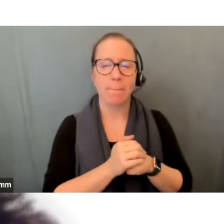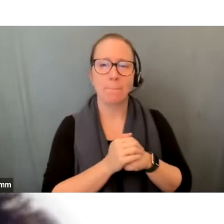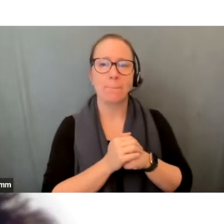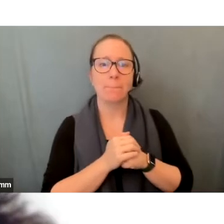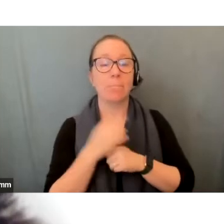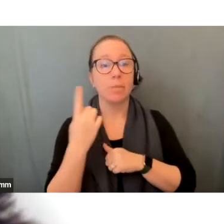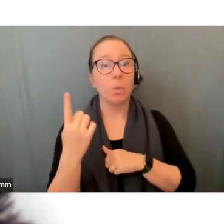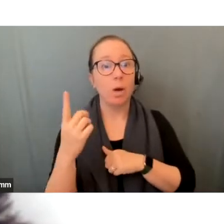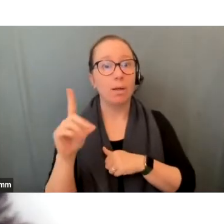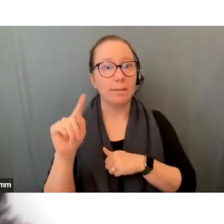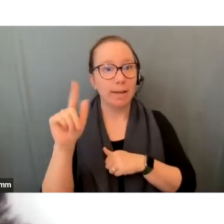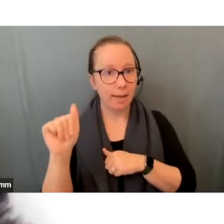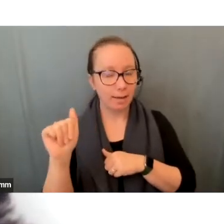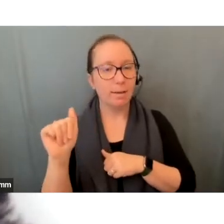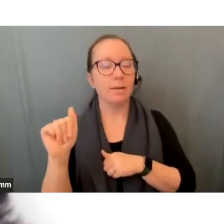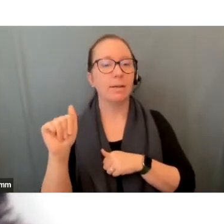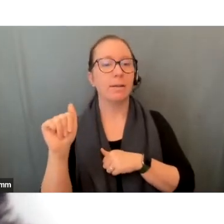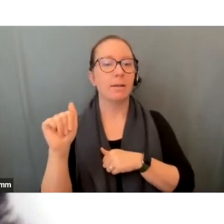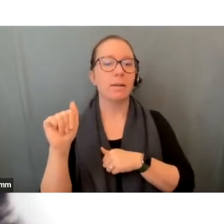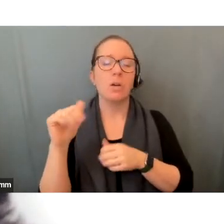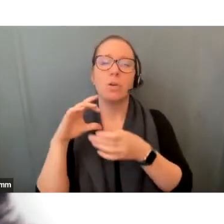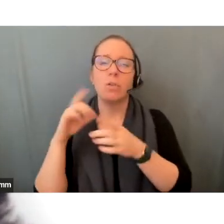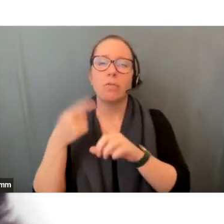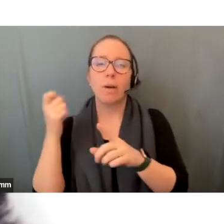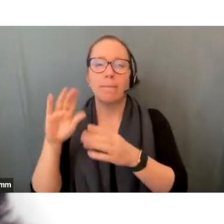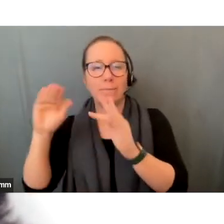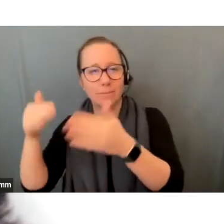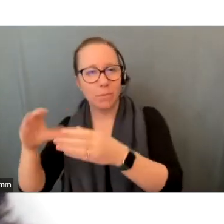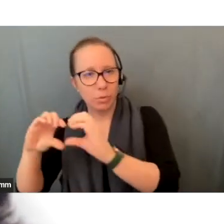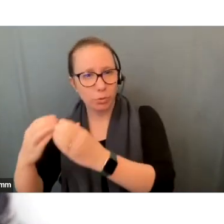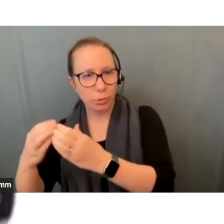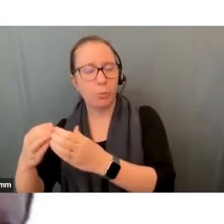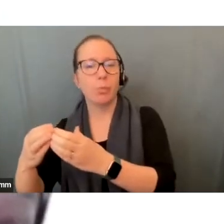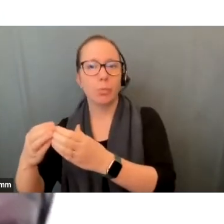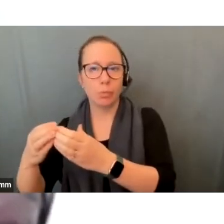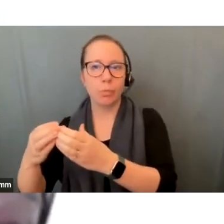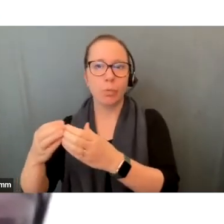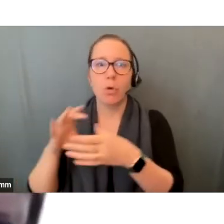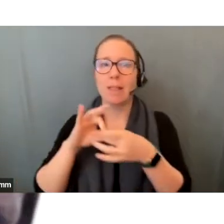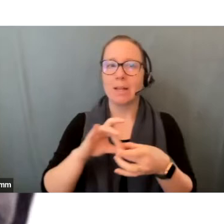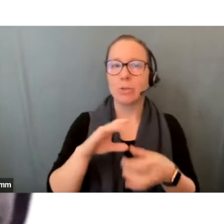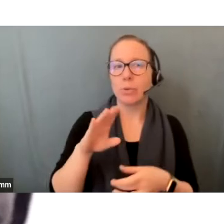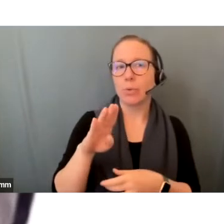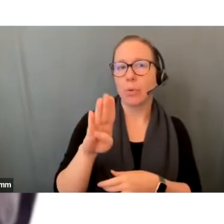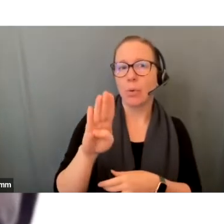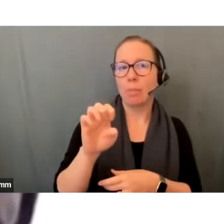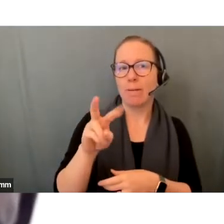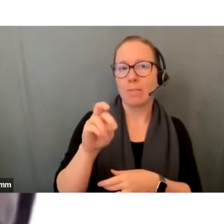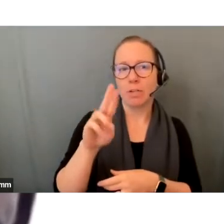data points that came out when we were doing focus groups on our beverage campaign that we did with